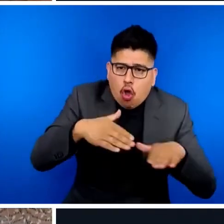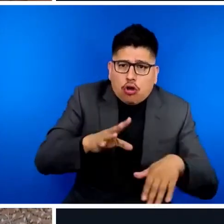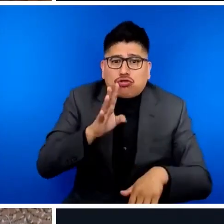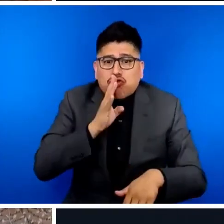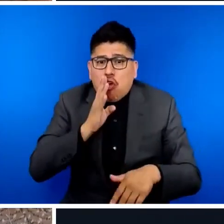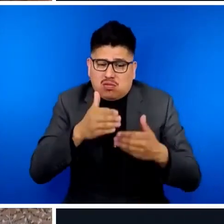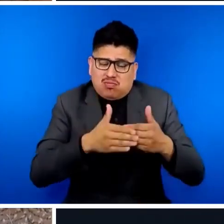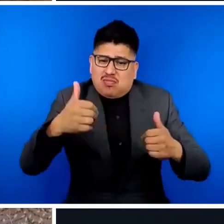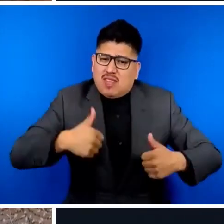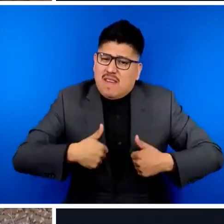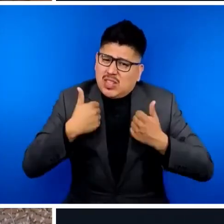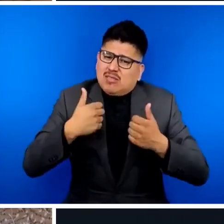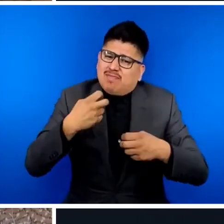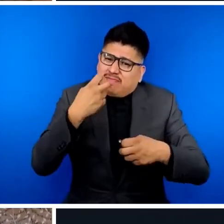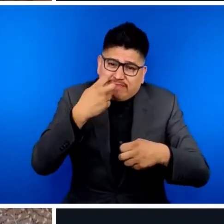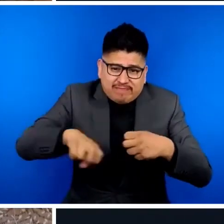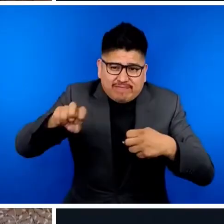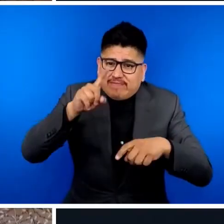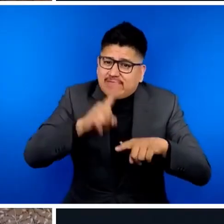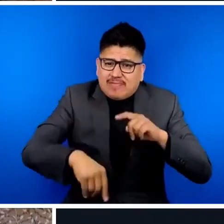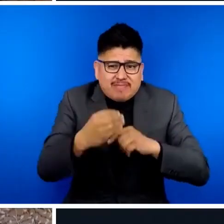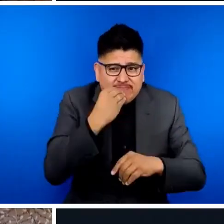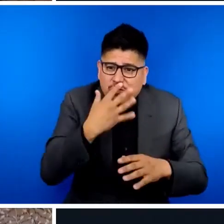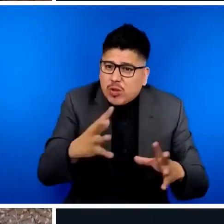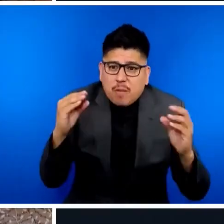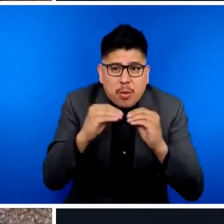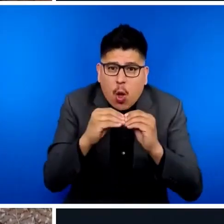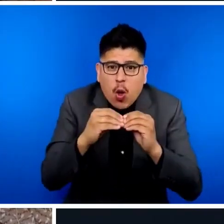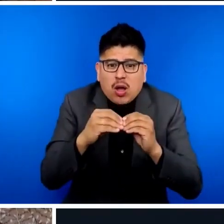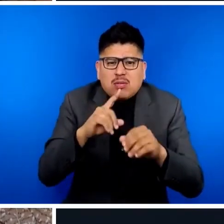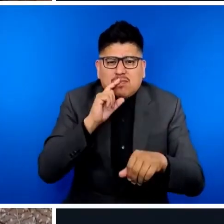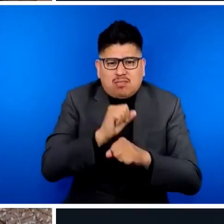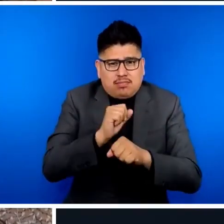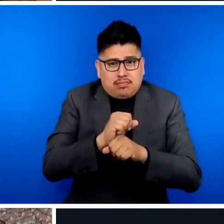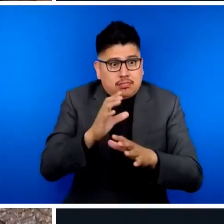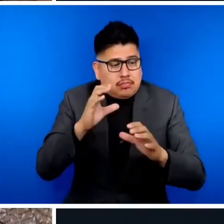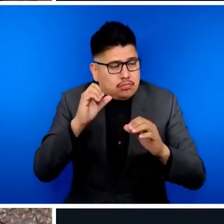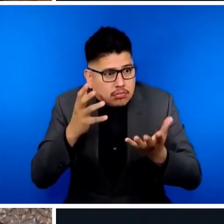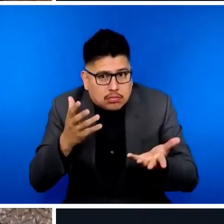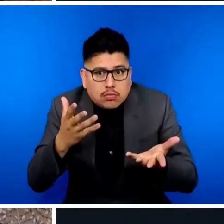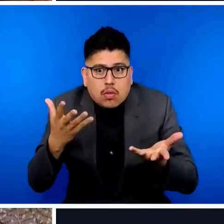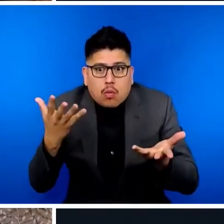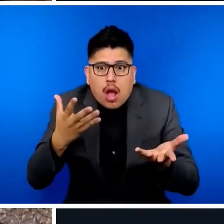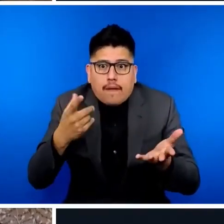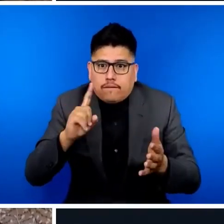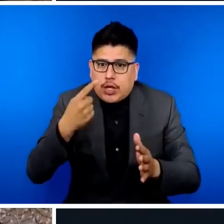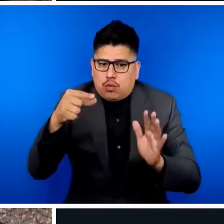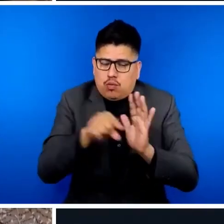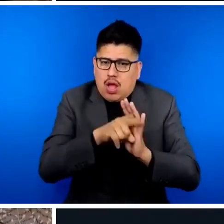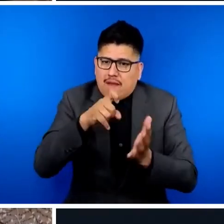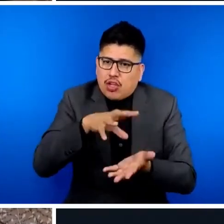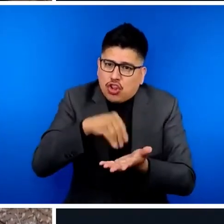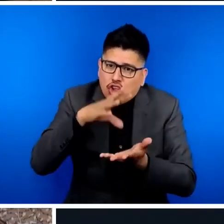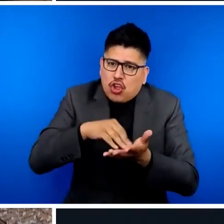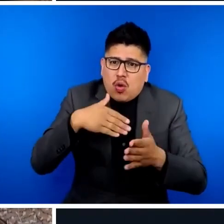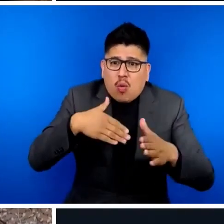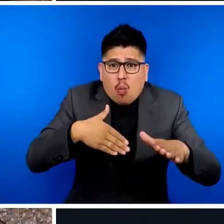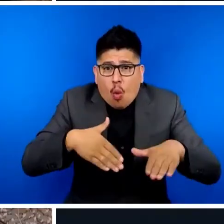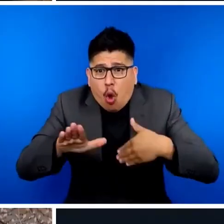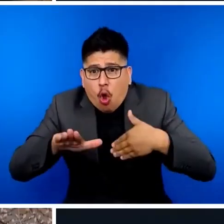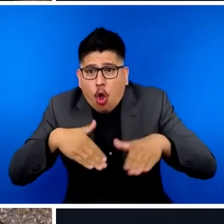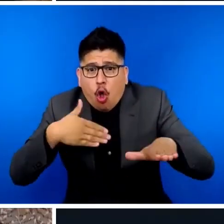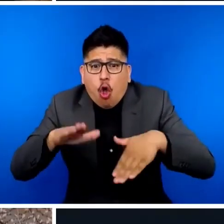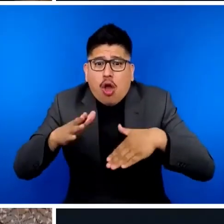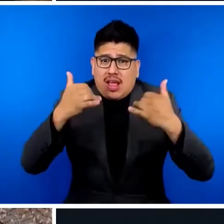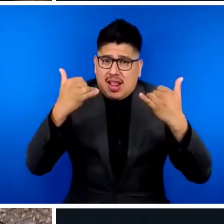eat again. But against all odds, she is now in the first grade learning to walk. And she's here this evening